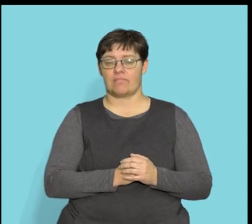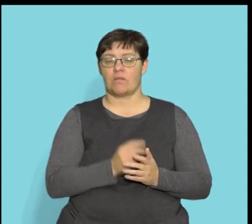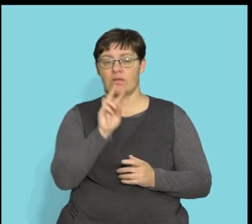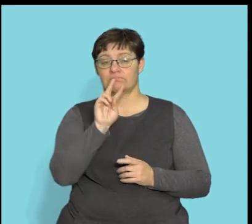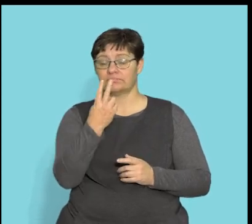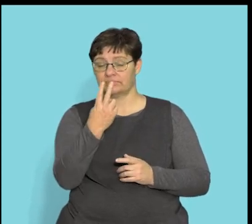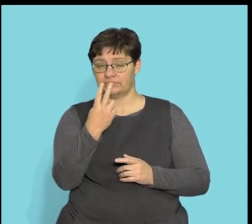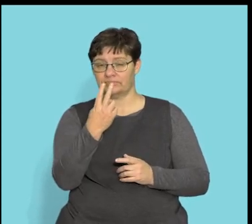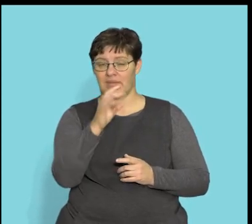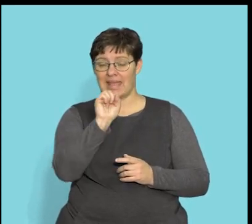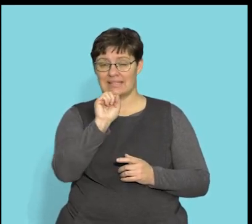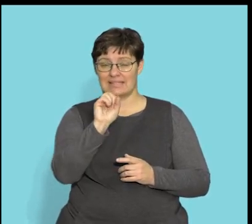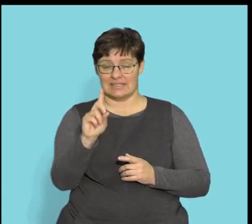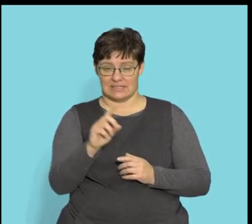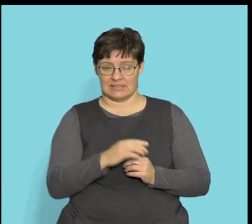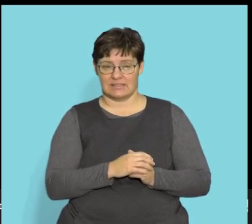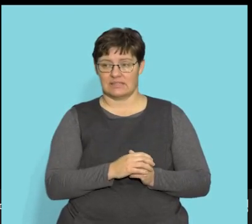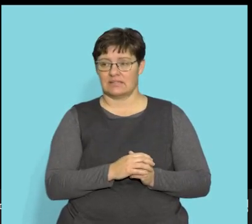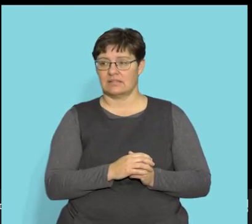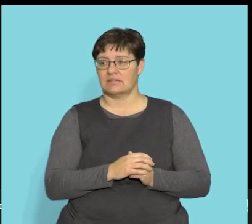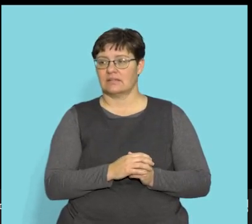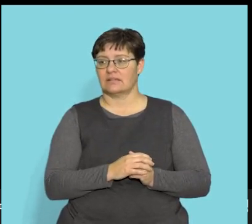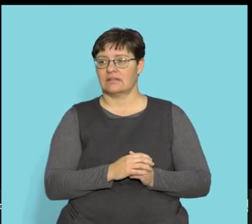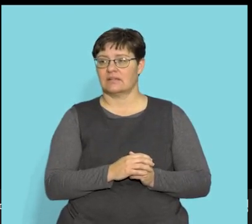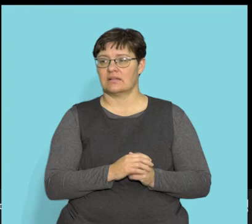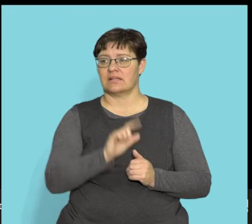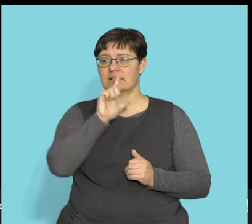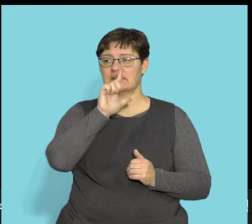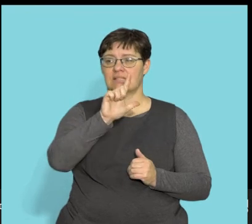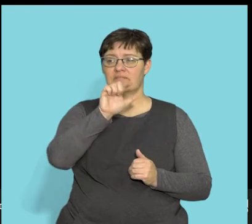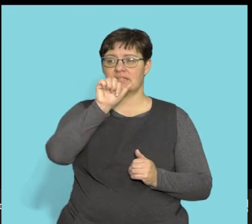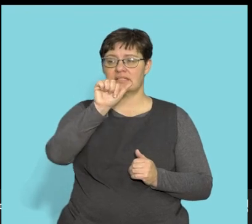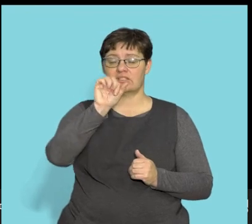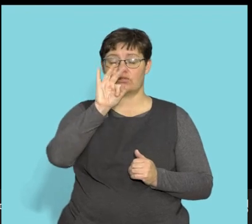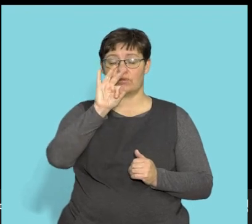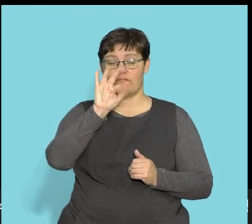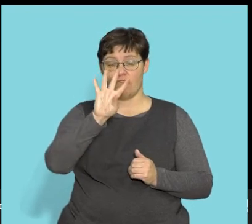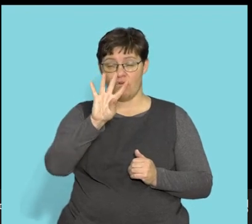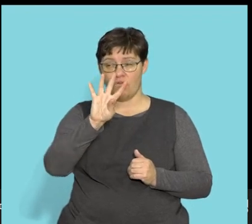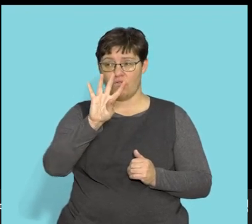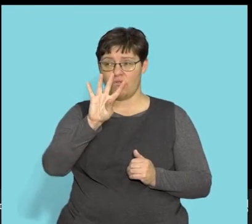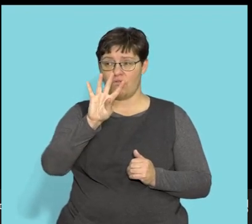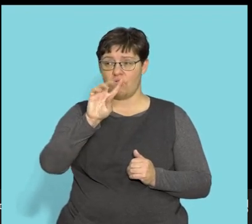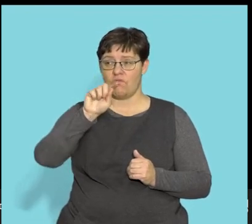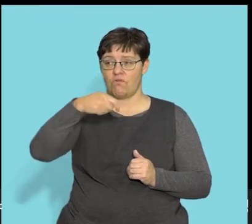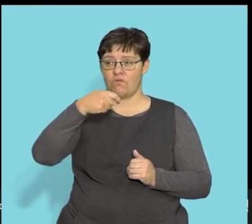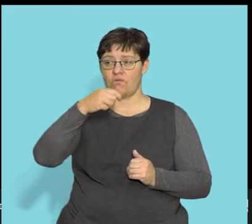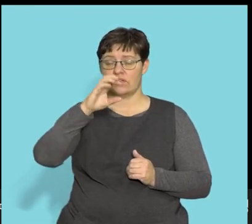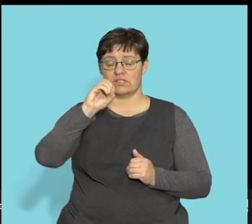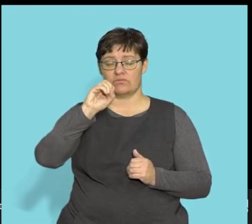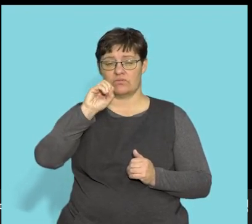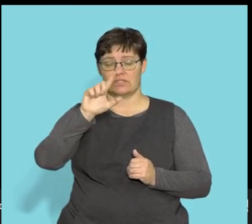And if I want to simplify this according to the second decimal place, I'm going to press my SD button, and it's going to give me